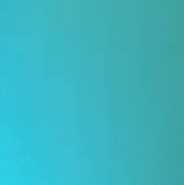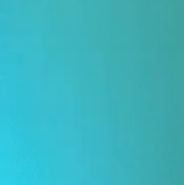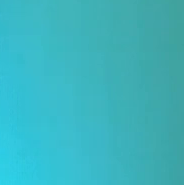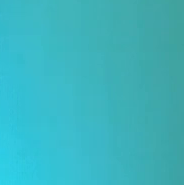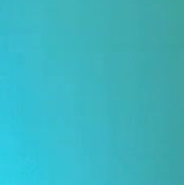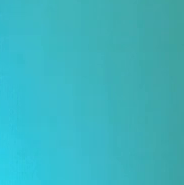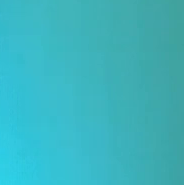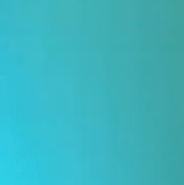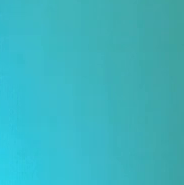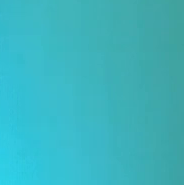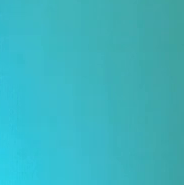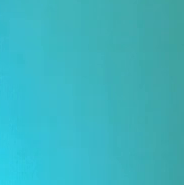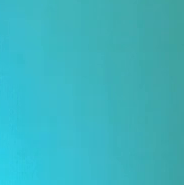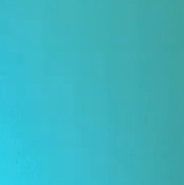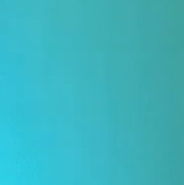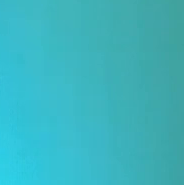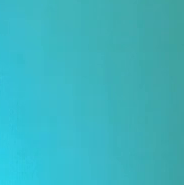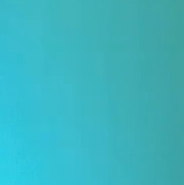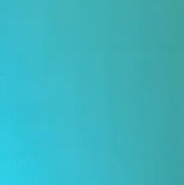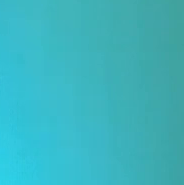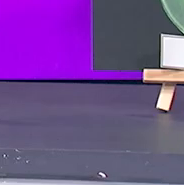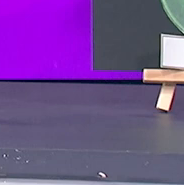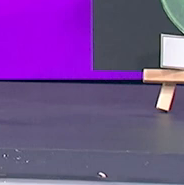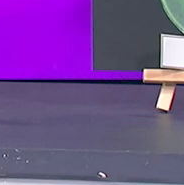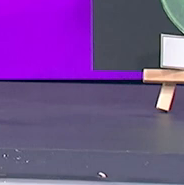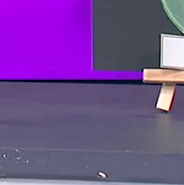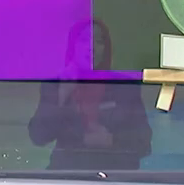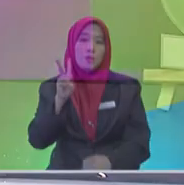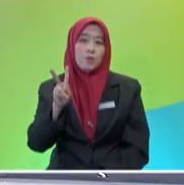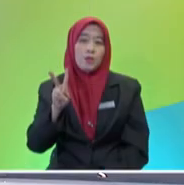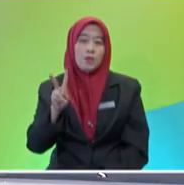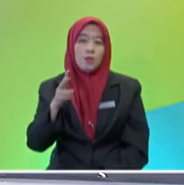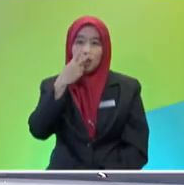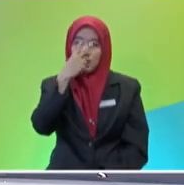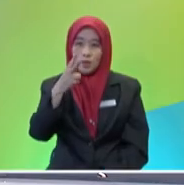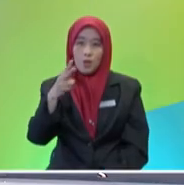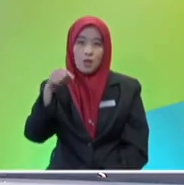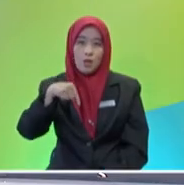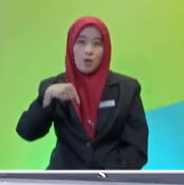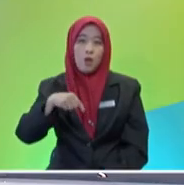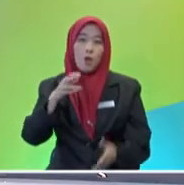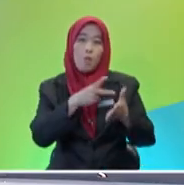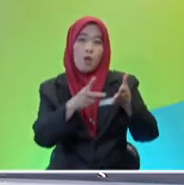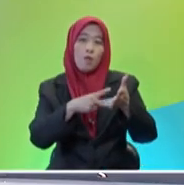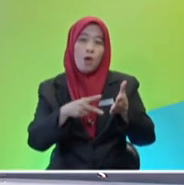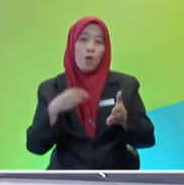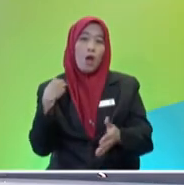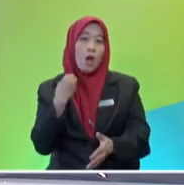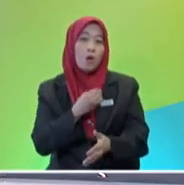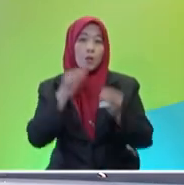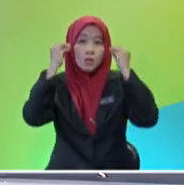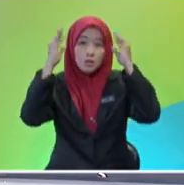you for joining us here today on DidikTV KPM. Alright, as you can see just now on our profile, we have our teacher who